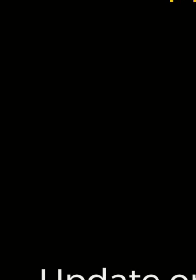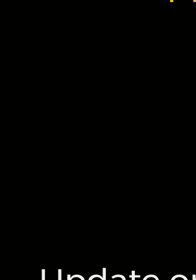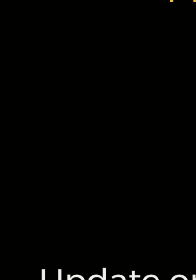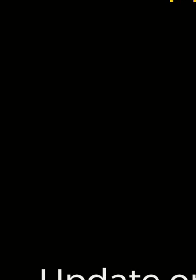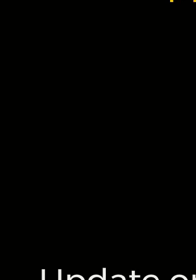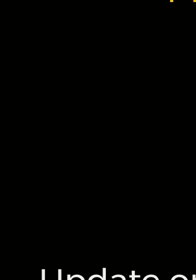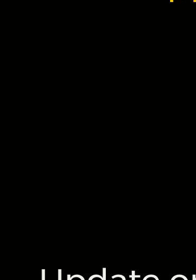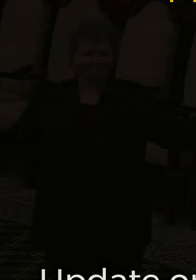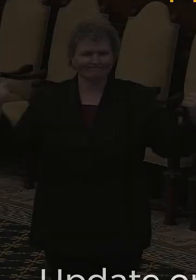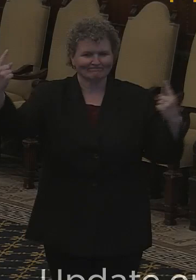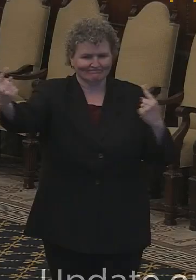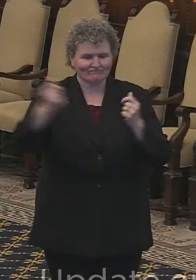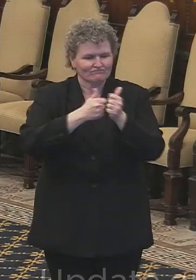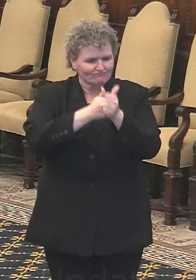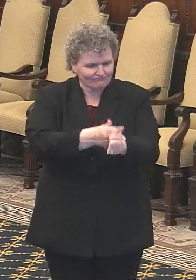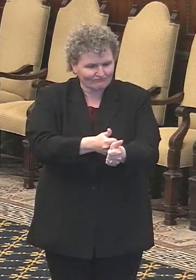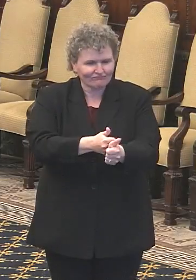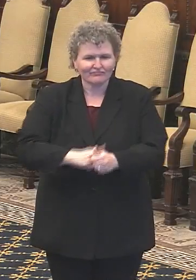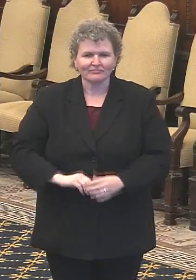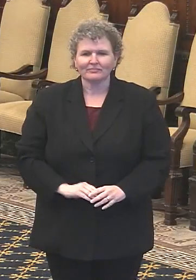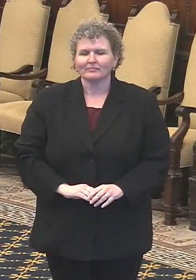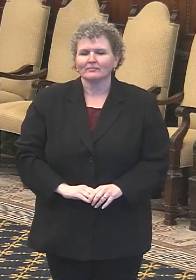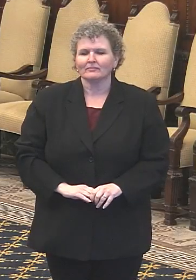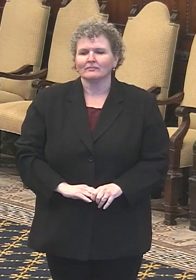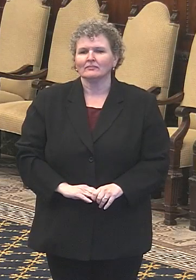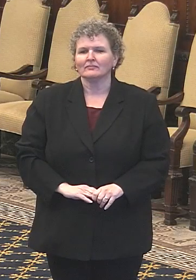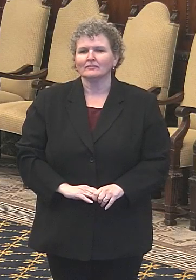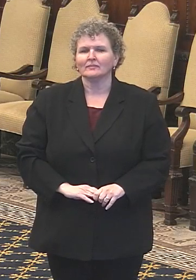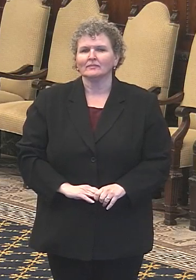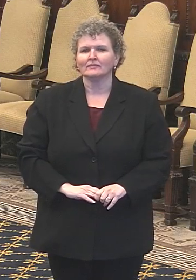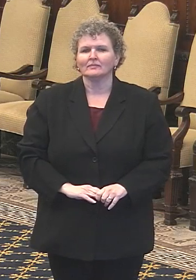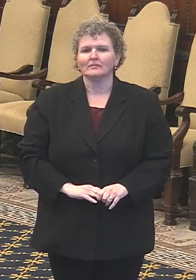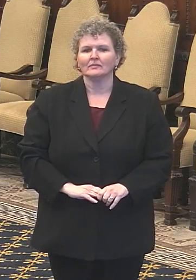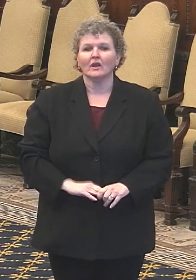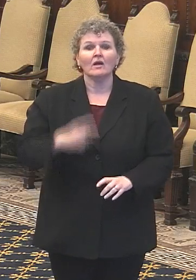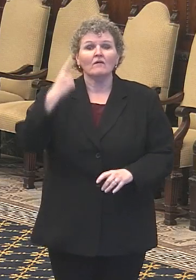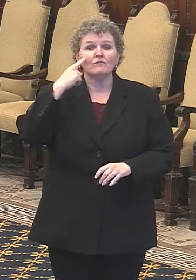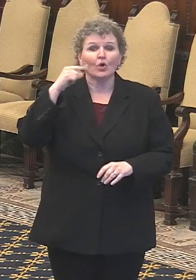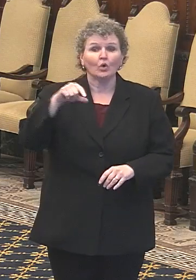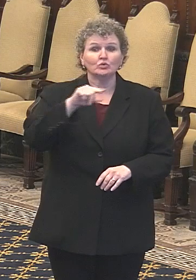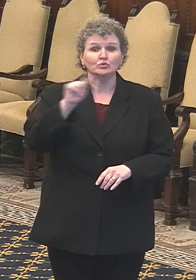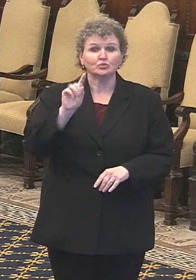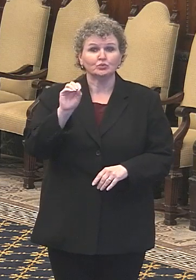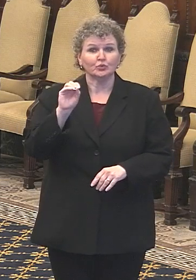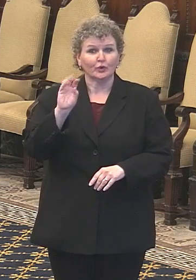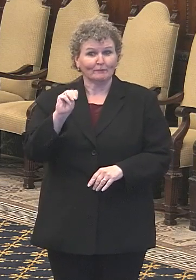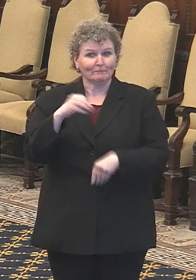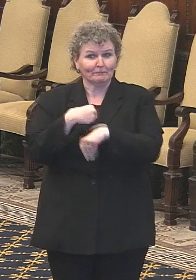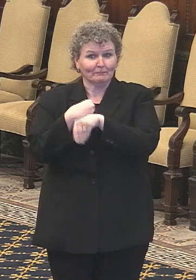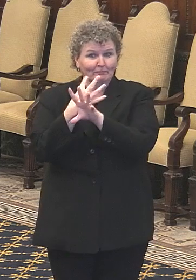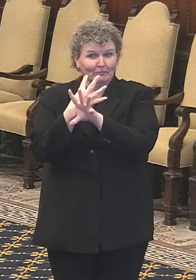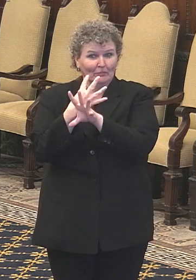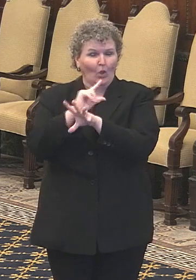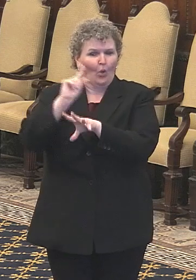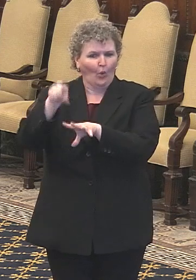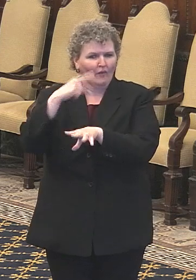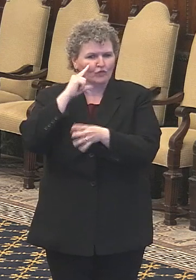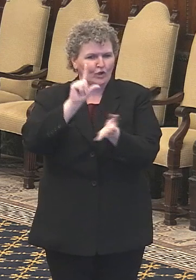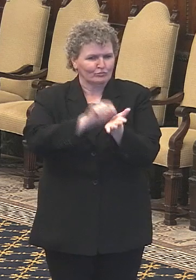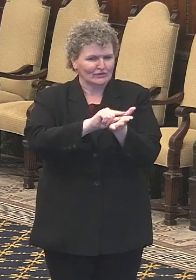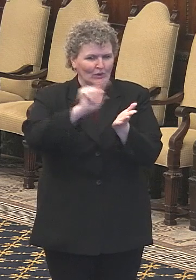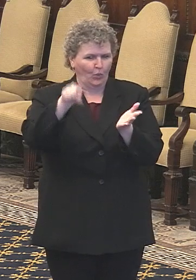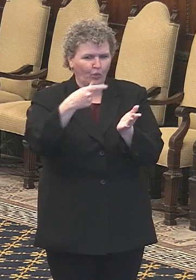A reminder to those who have joined the Zoom conference that this is for press only. All participants should make